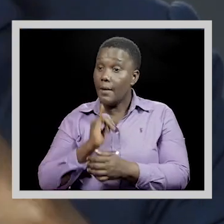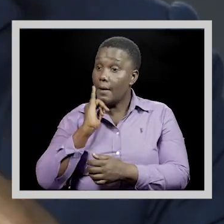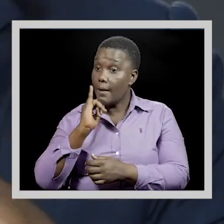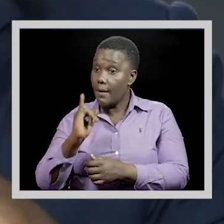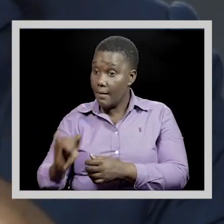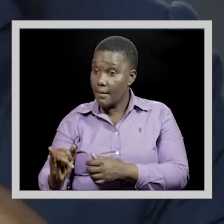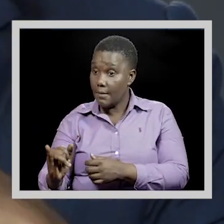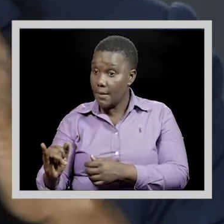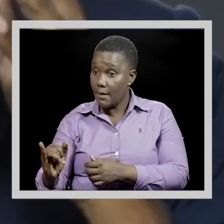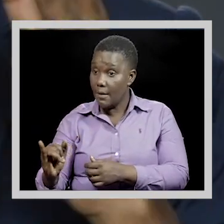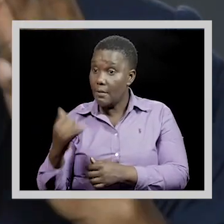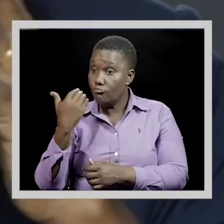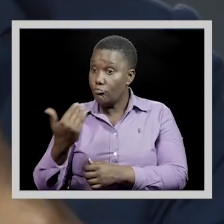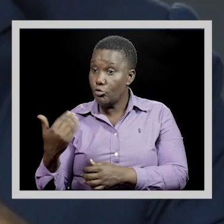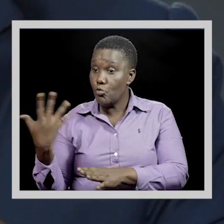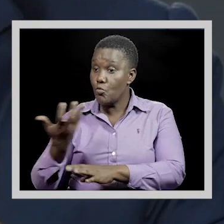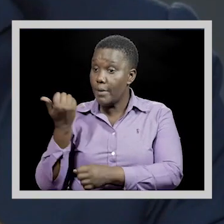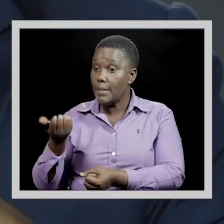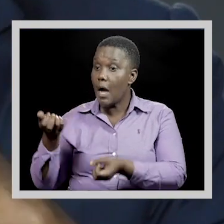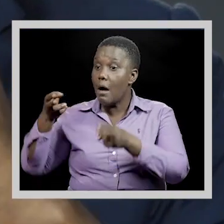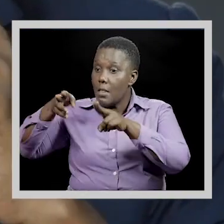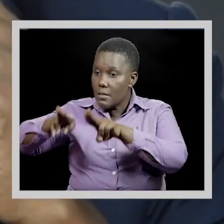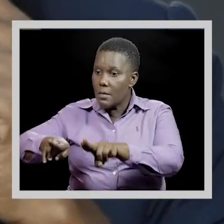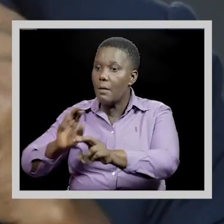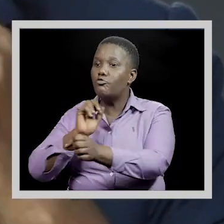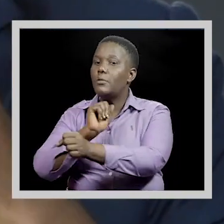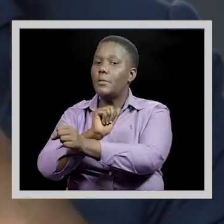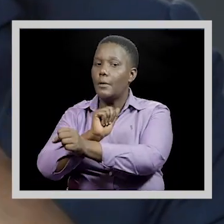giving out a child or taking another child to imprisonment.